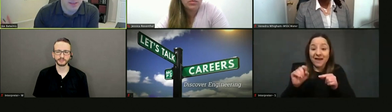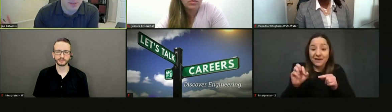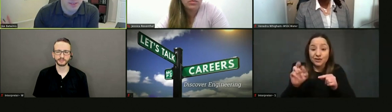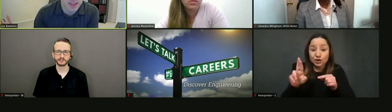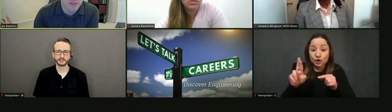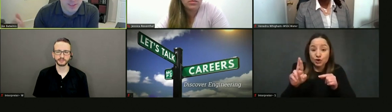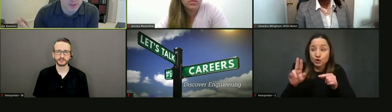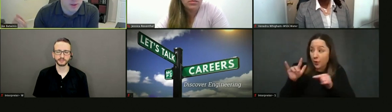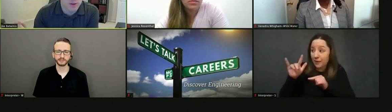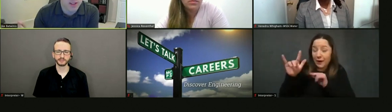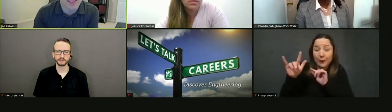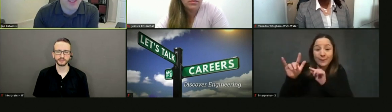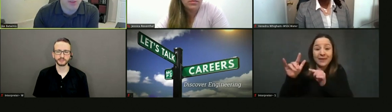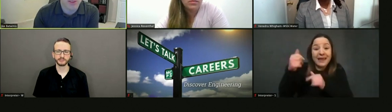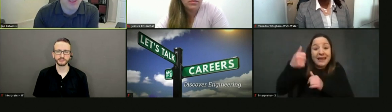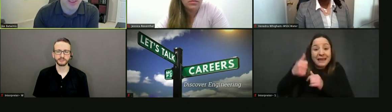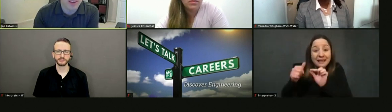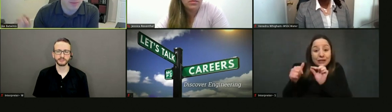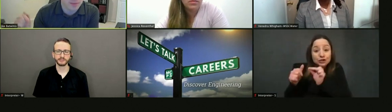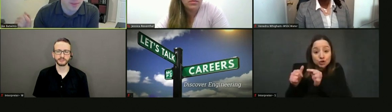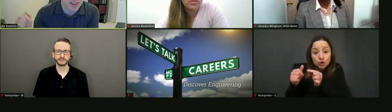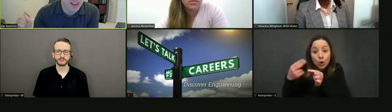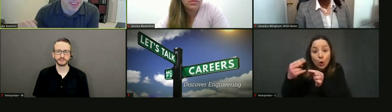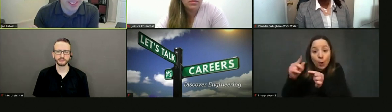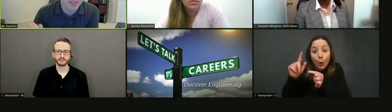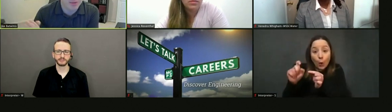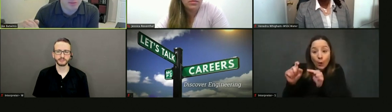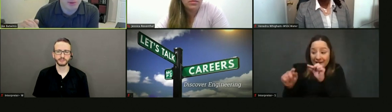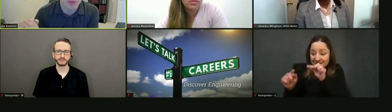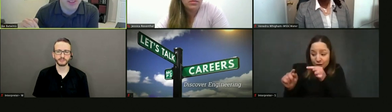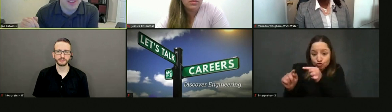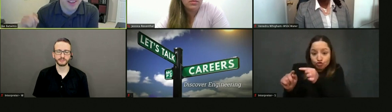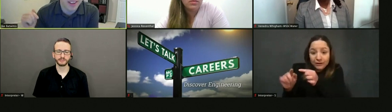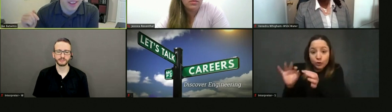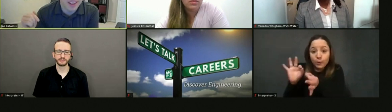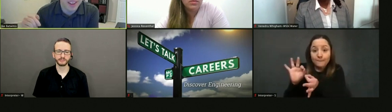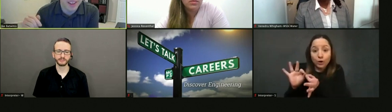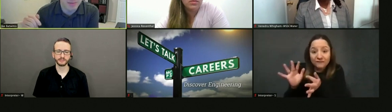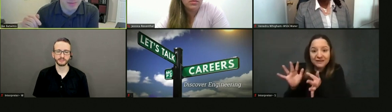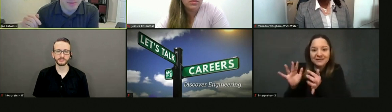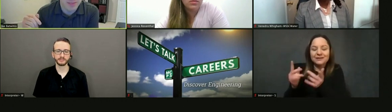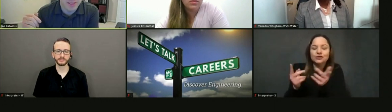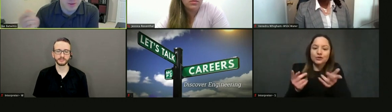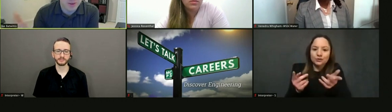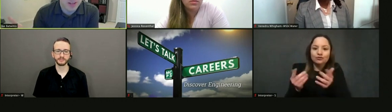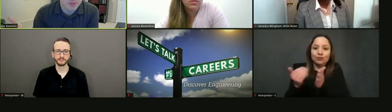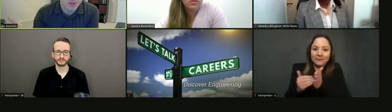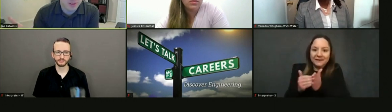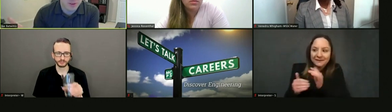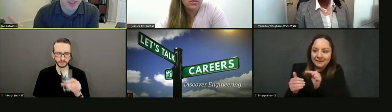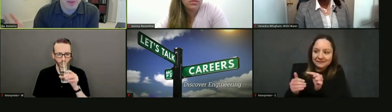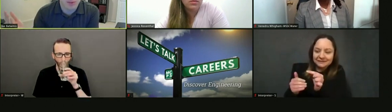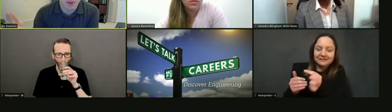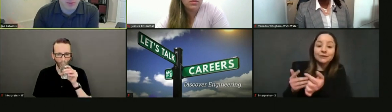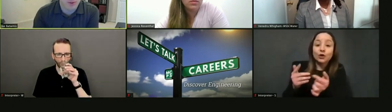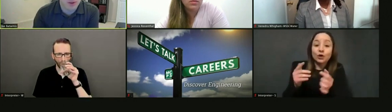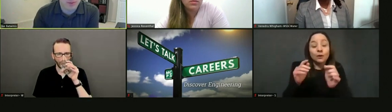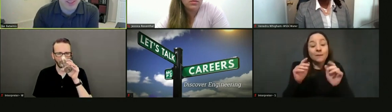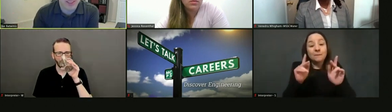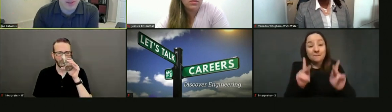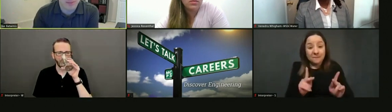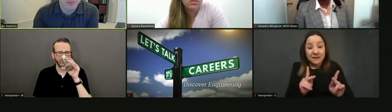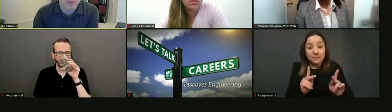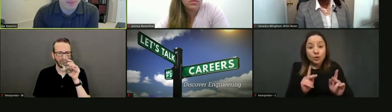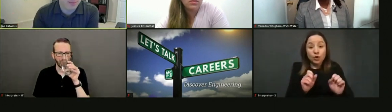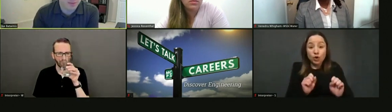need to have every single hole has to get drilled, and it has to get drilled perfectly. You can let a person do that, but they're probably going to